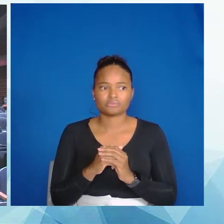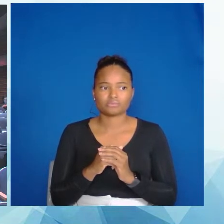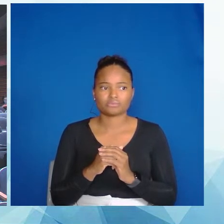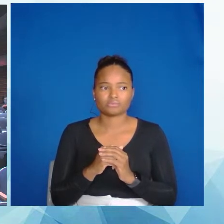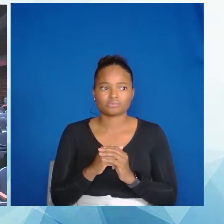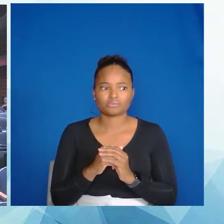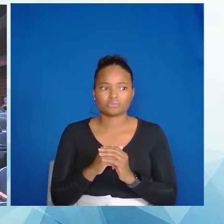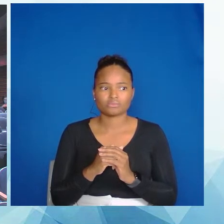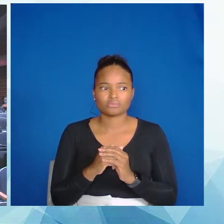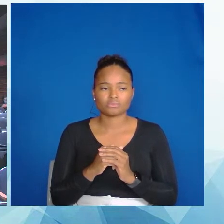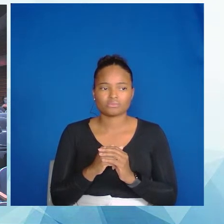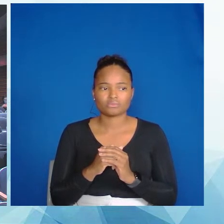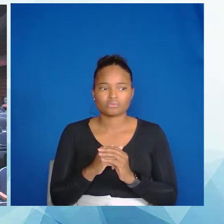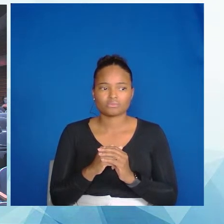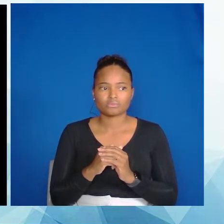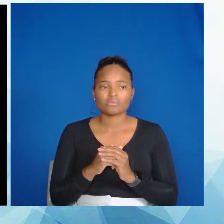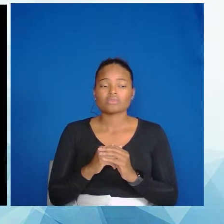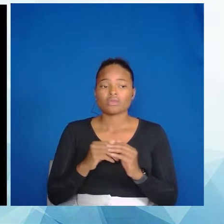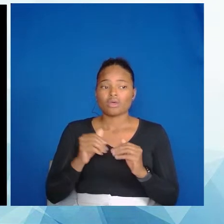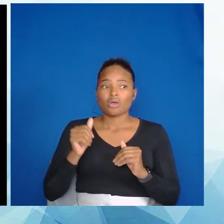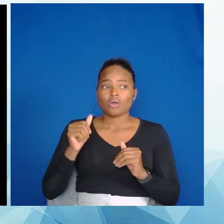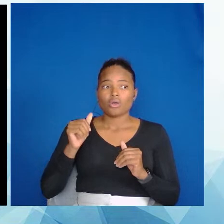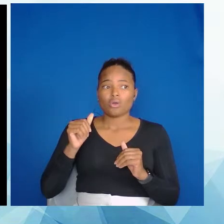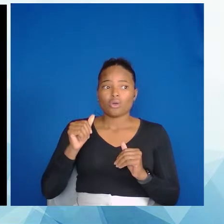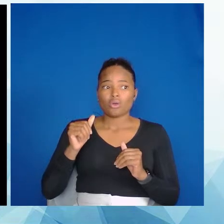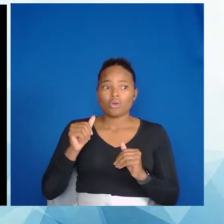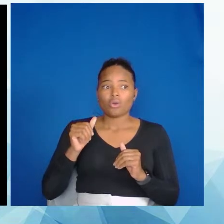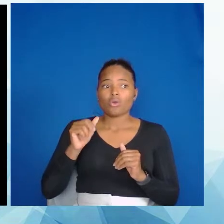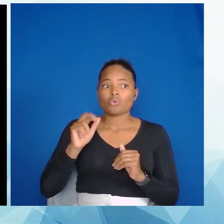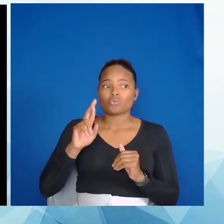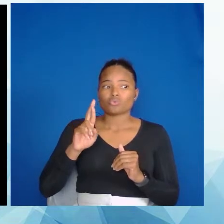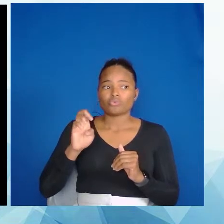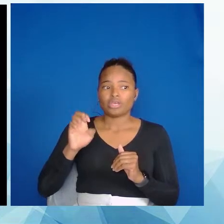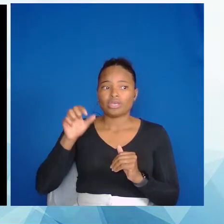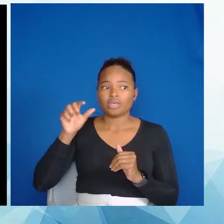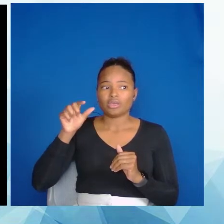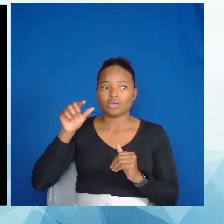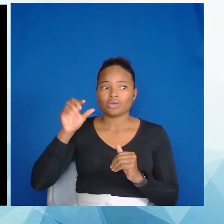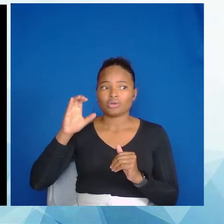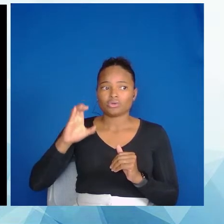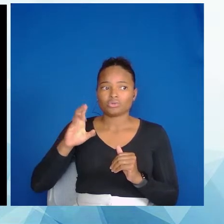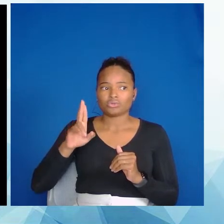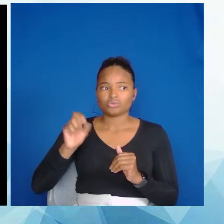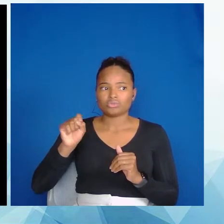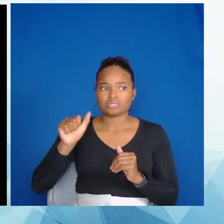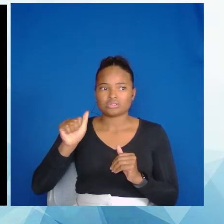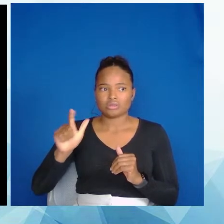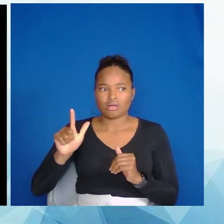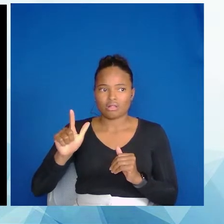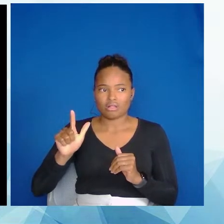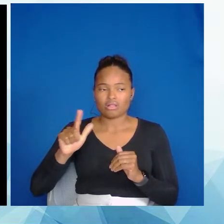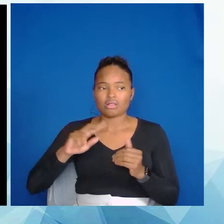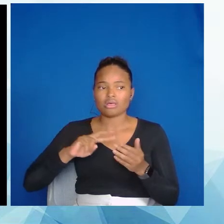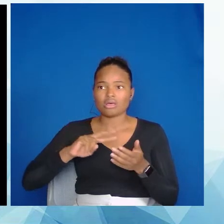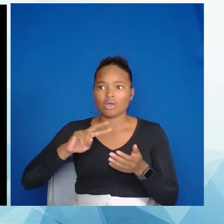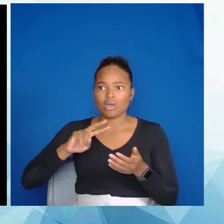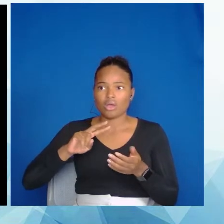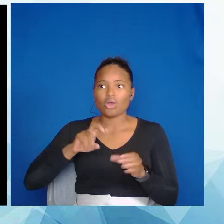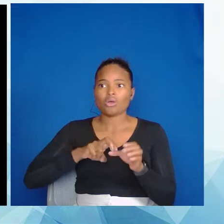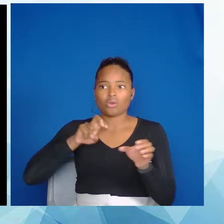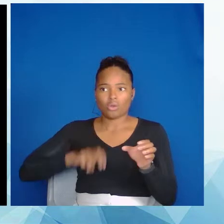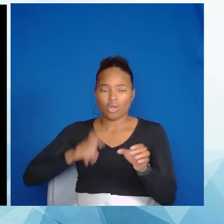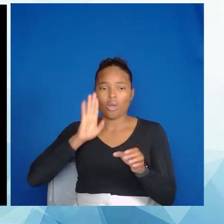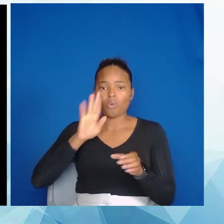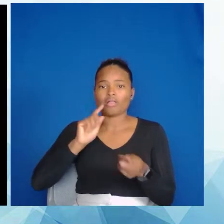into more in conflict of interest, but recusals do change the quorum. It decreases the number of